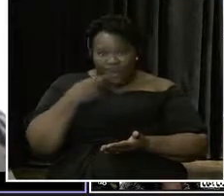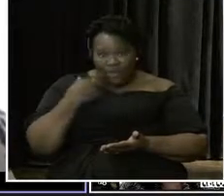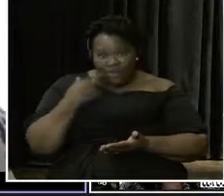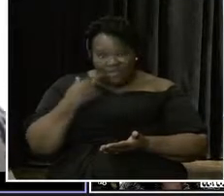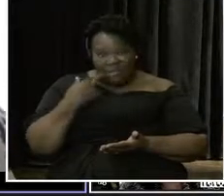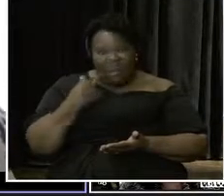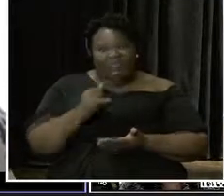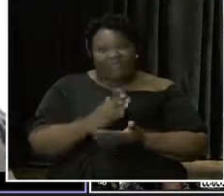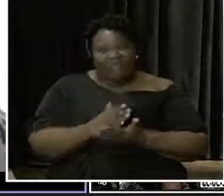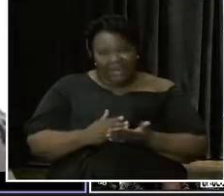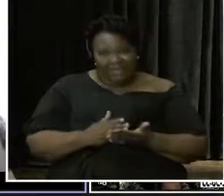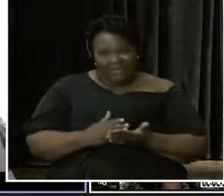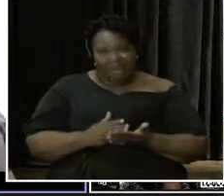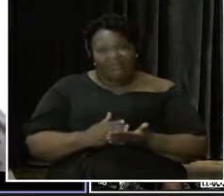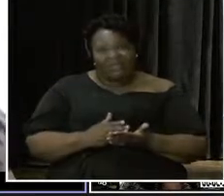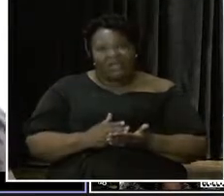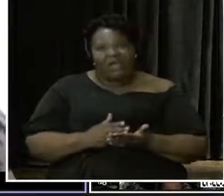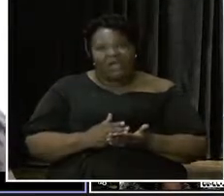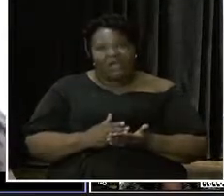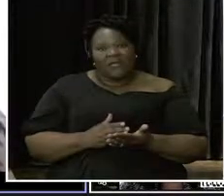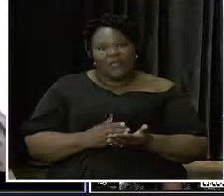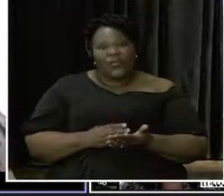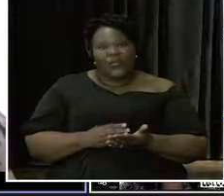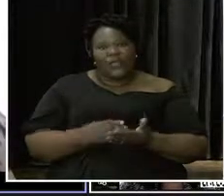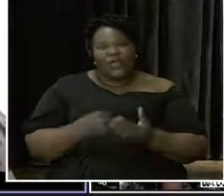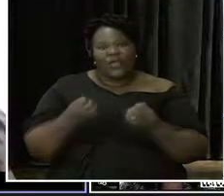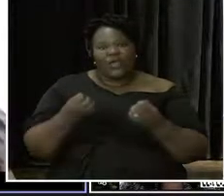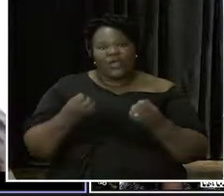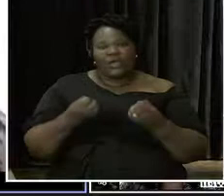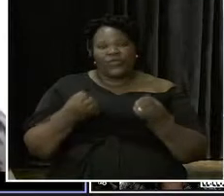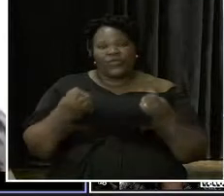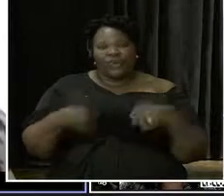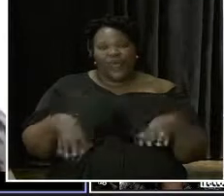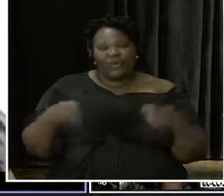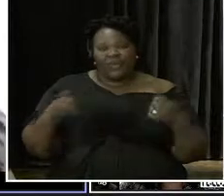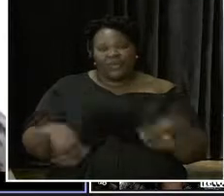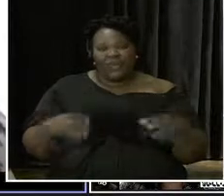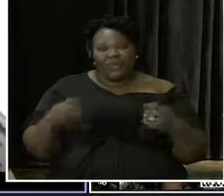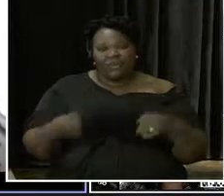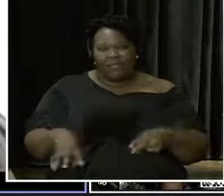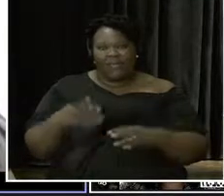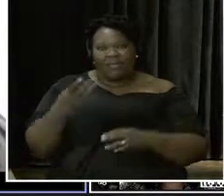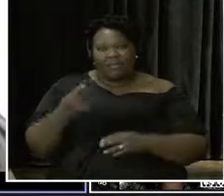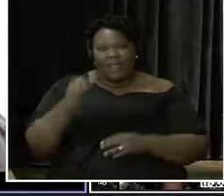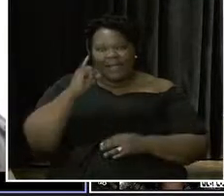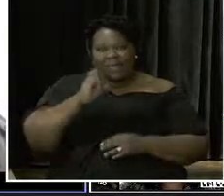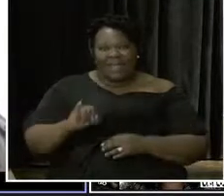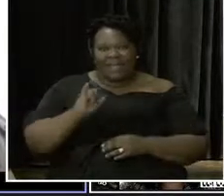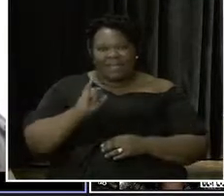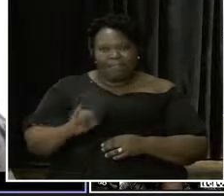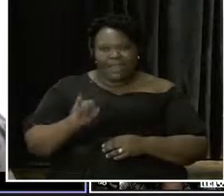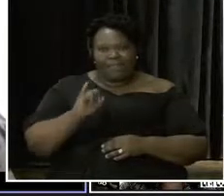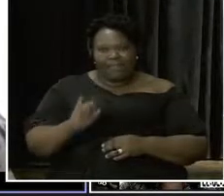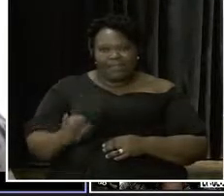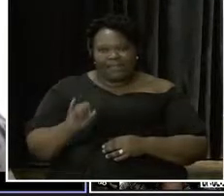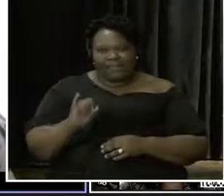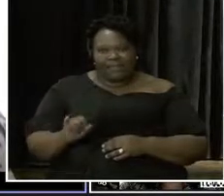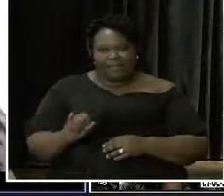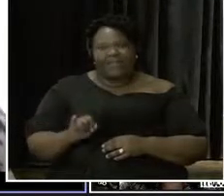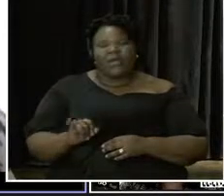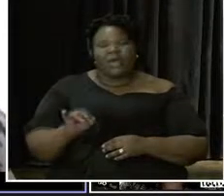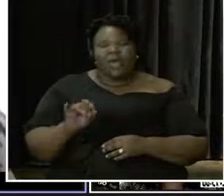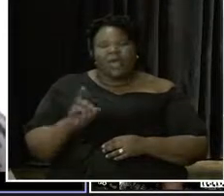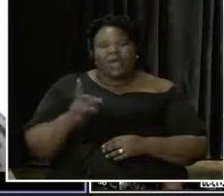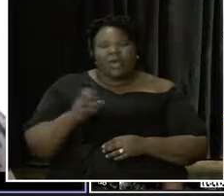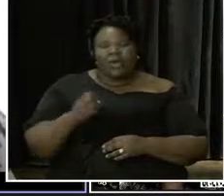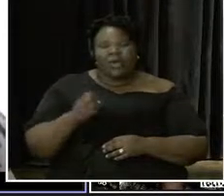argument. We are spending money badly. Our priorities are skewed towards ensuring that the